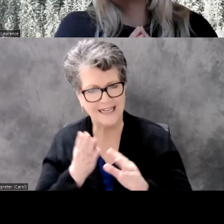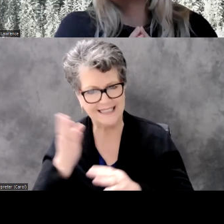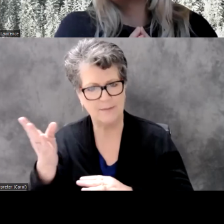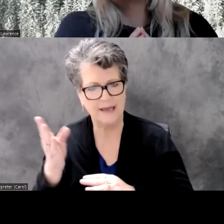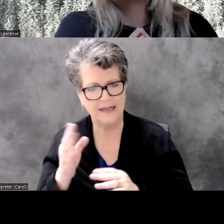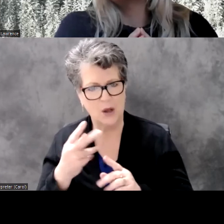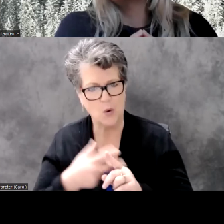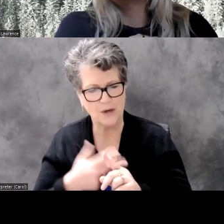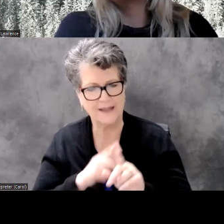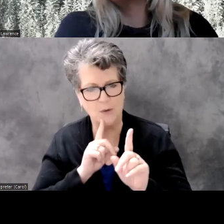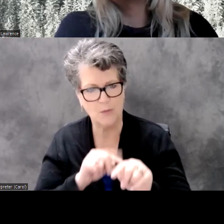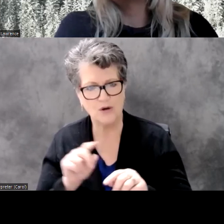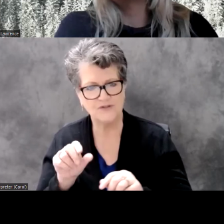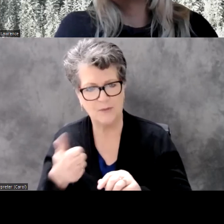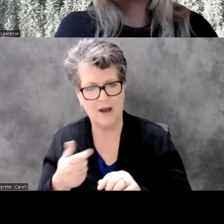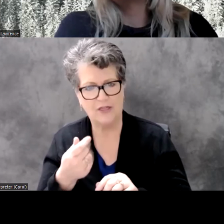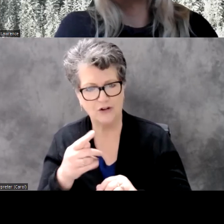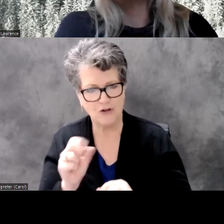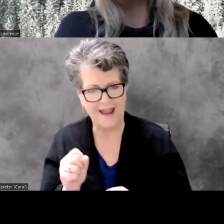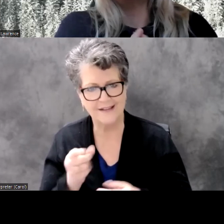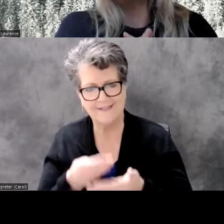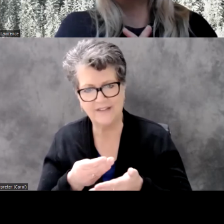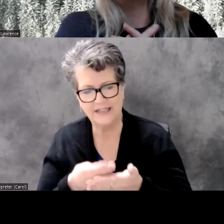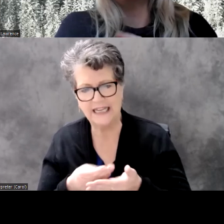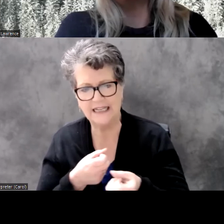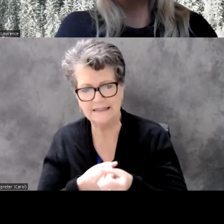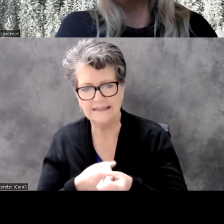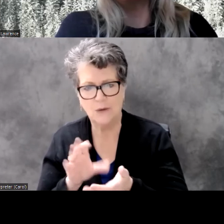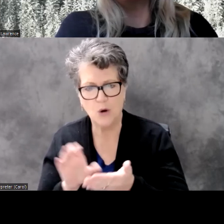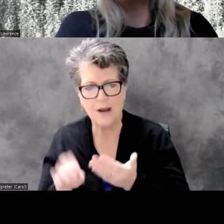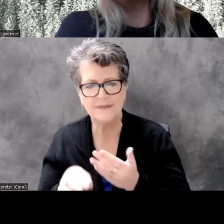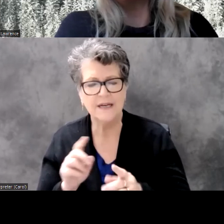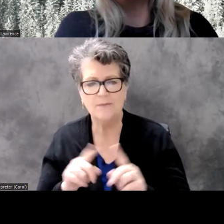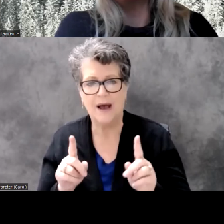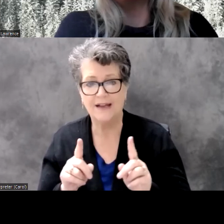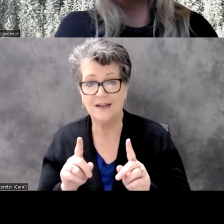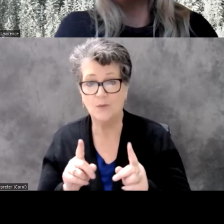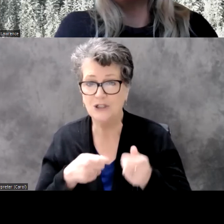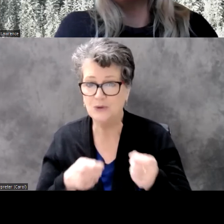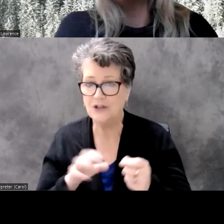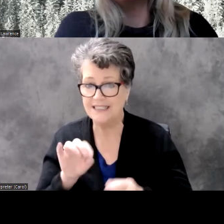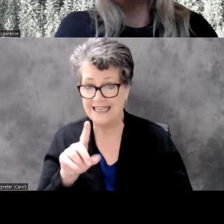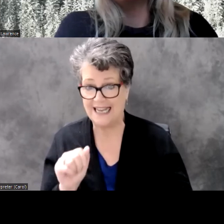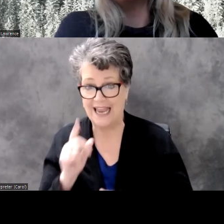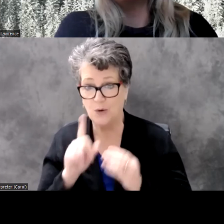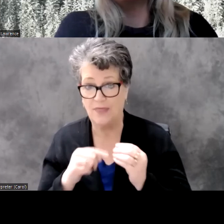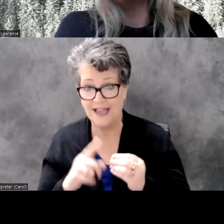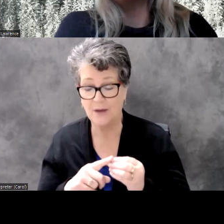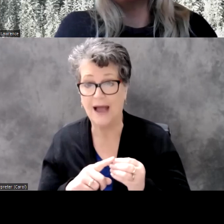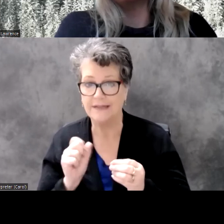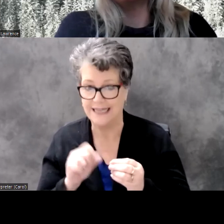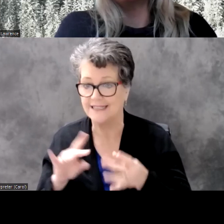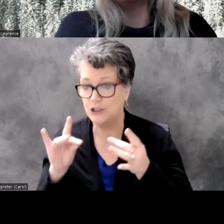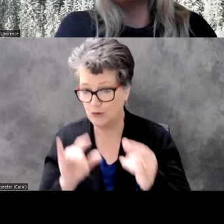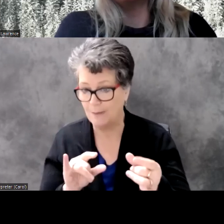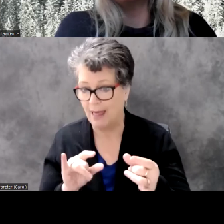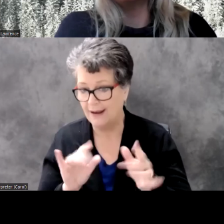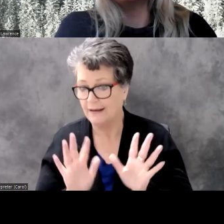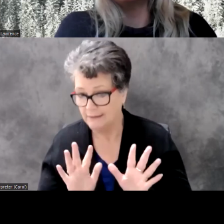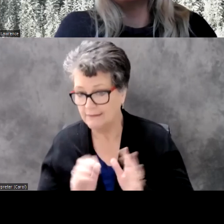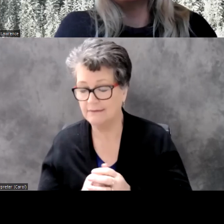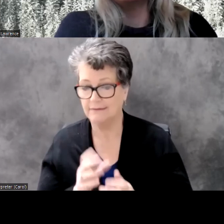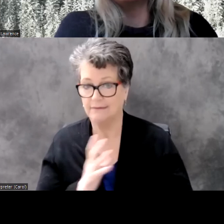and funding for other programs, but I do want to encourage also CDA to think about, again, yes, streamlining this,